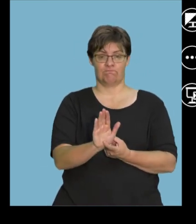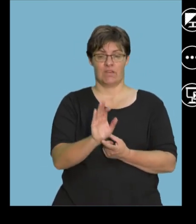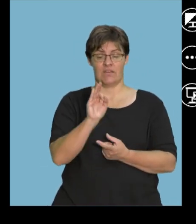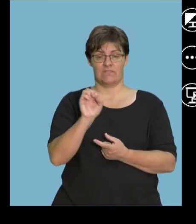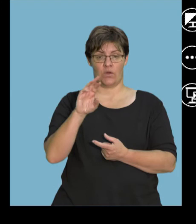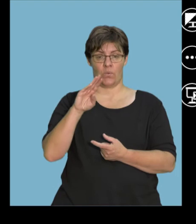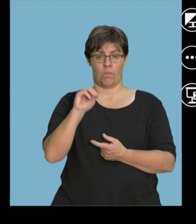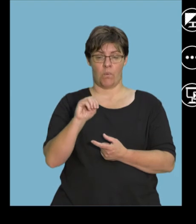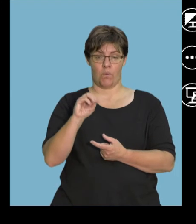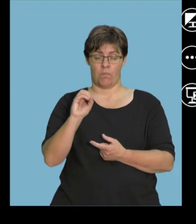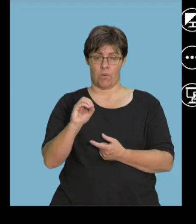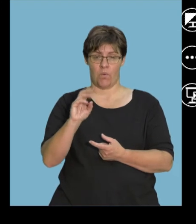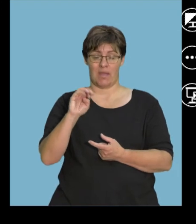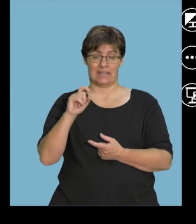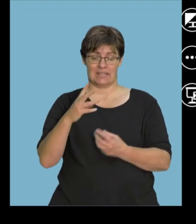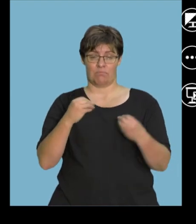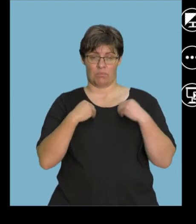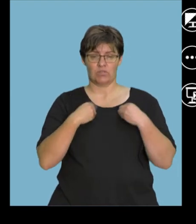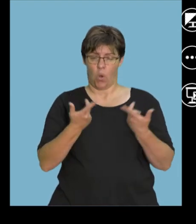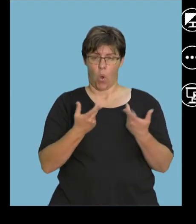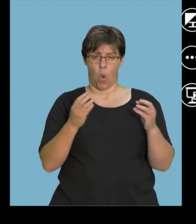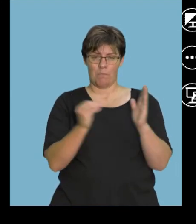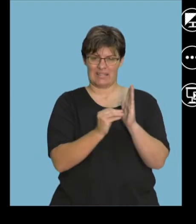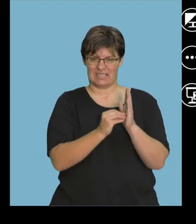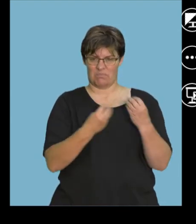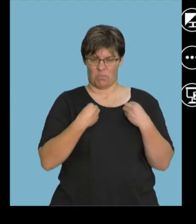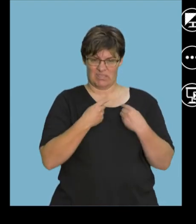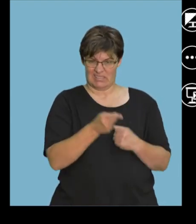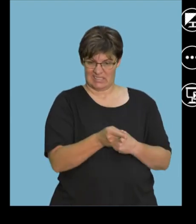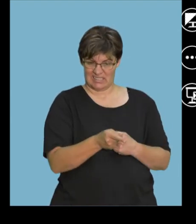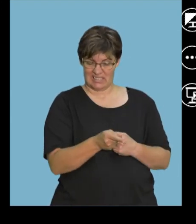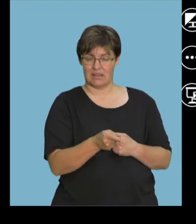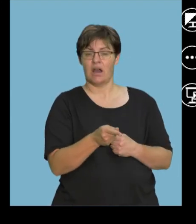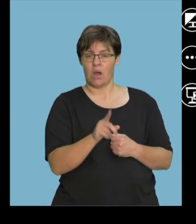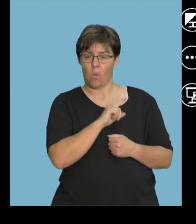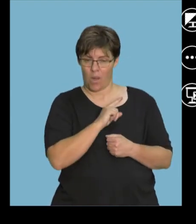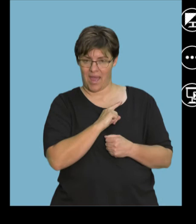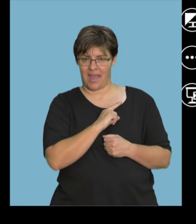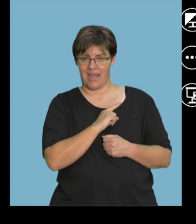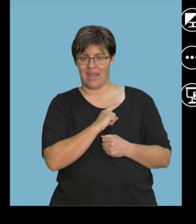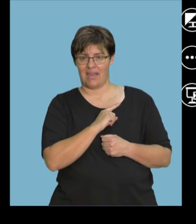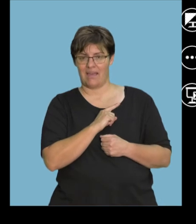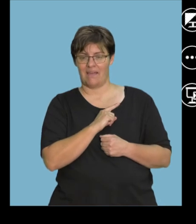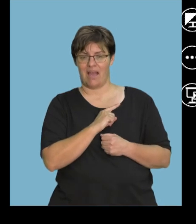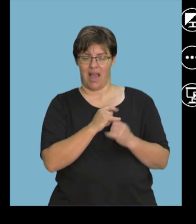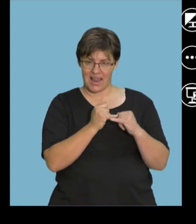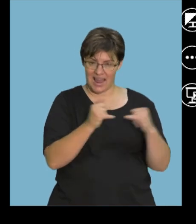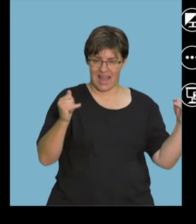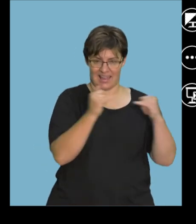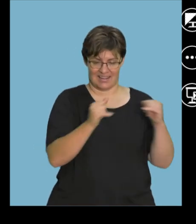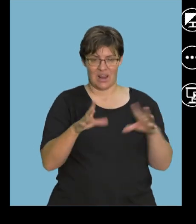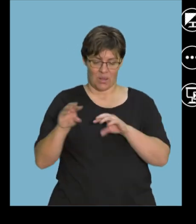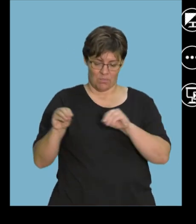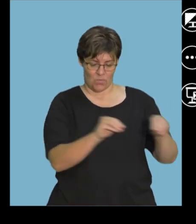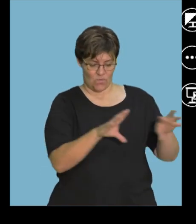exhibit ferromagnetic properties or magnetic properties, it is purely because of the aligned